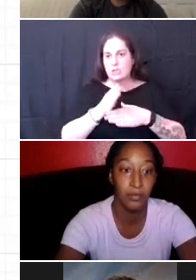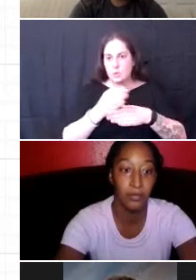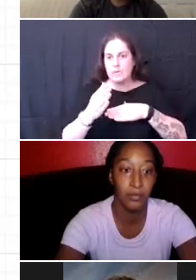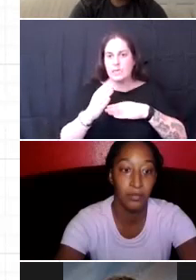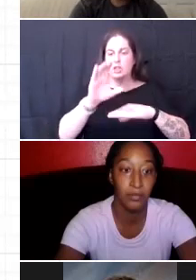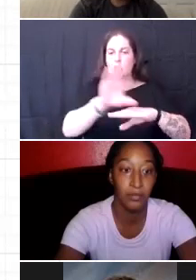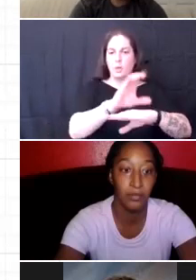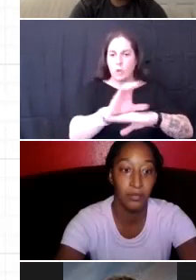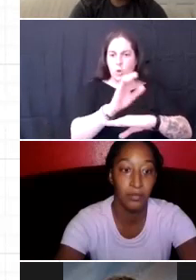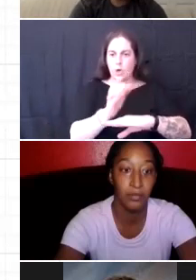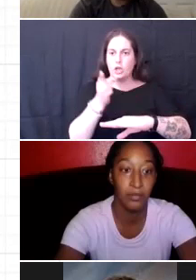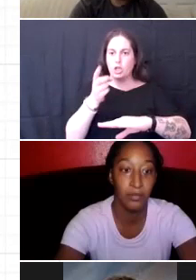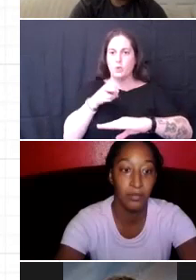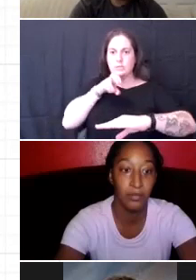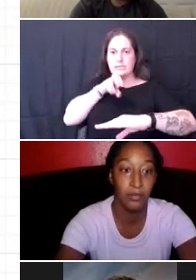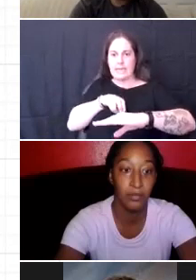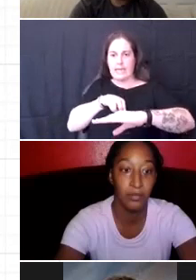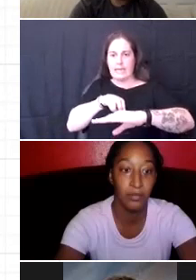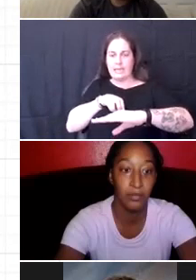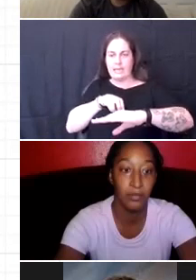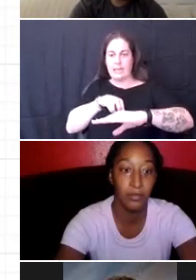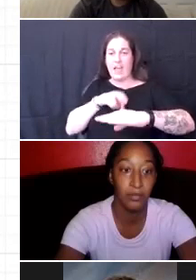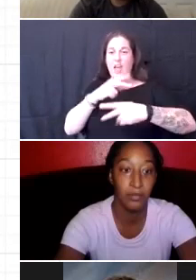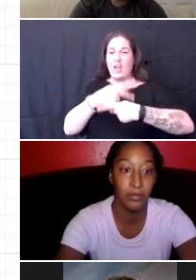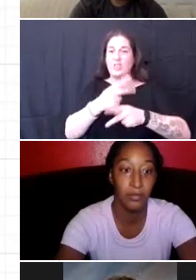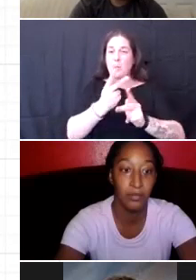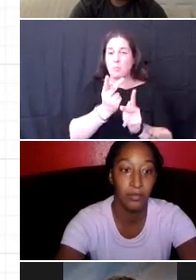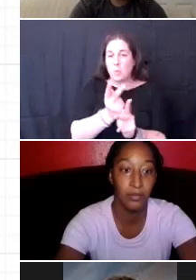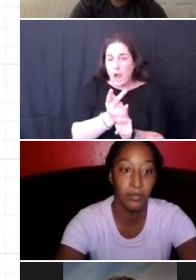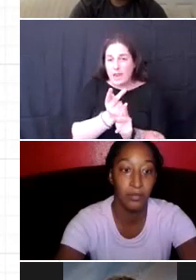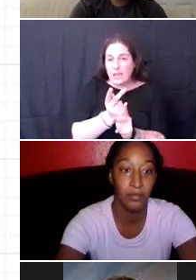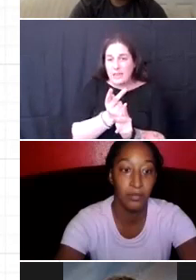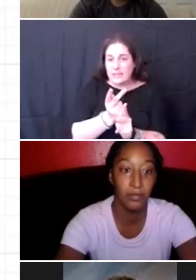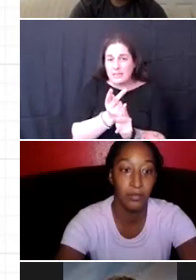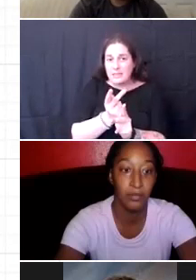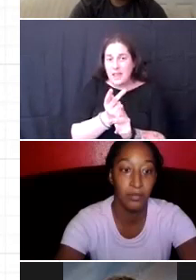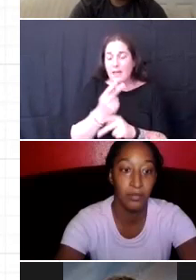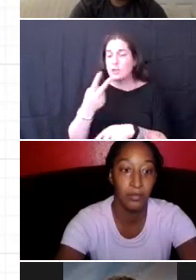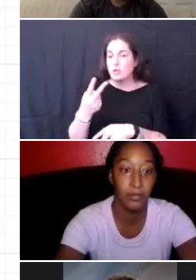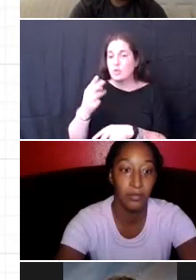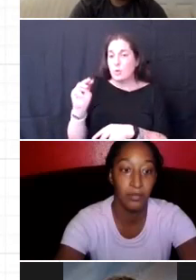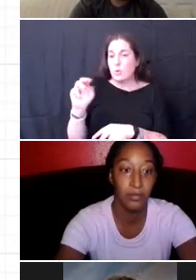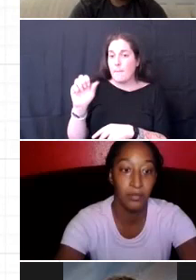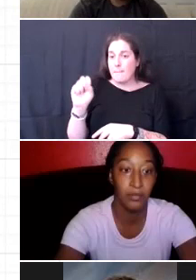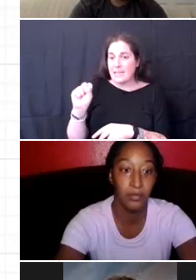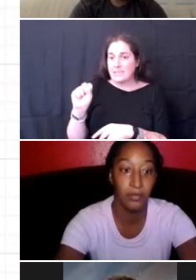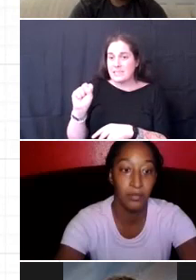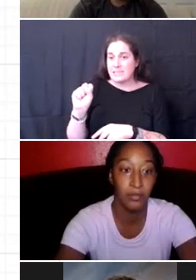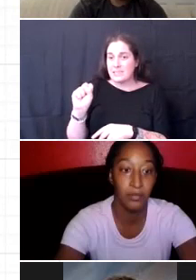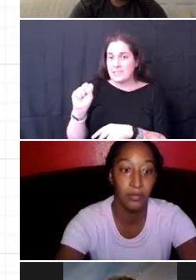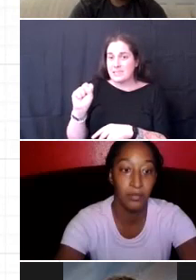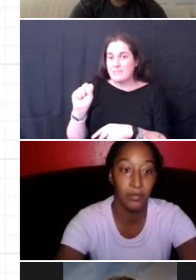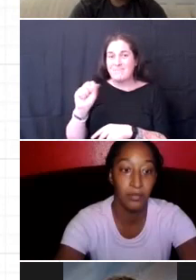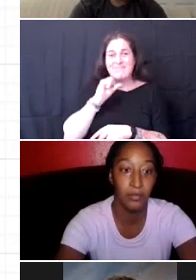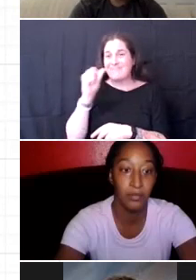that the product of those two masses isn't going to come close to dealing with this 10 to the minus 11. You need